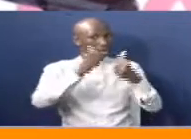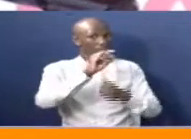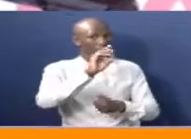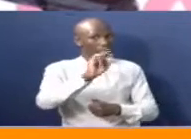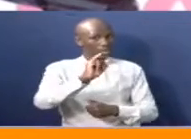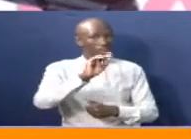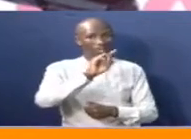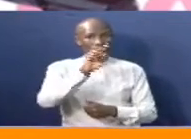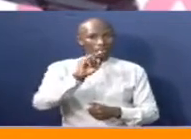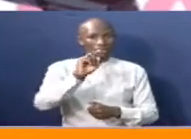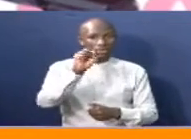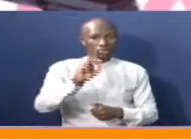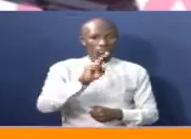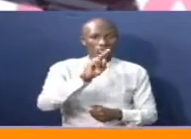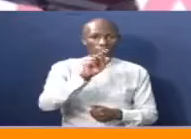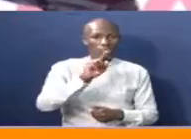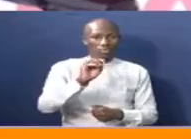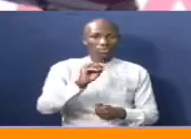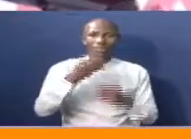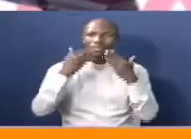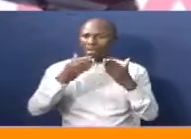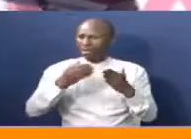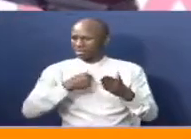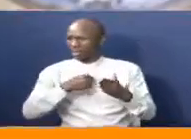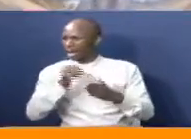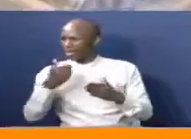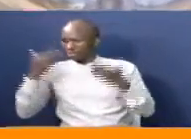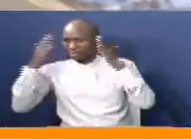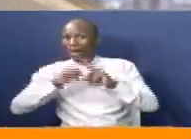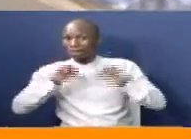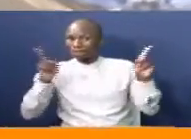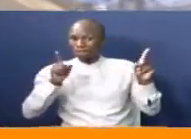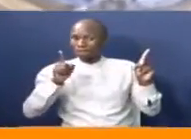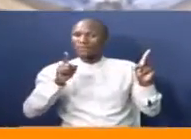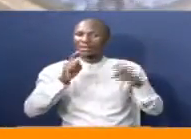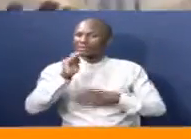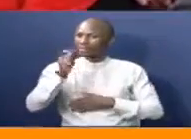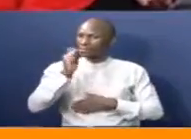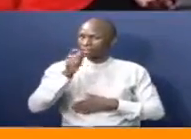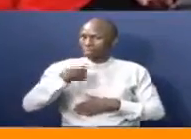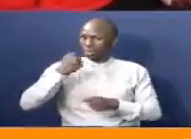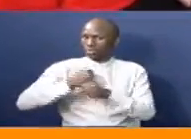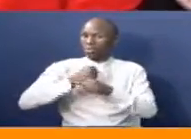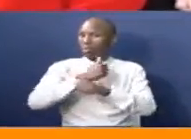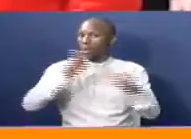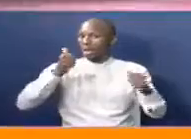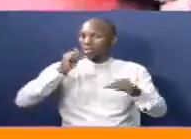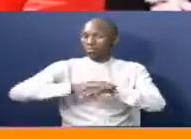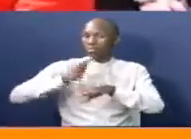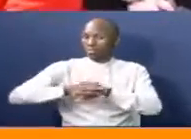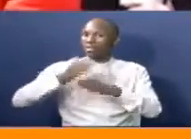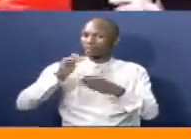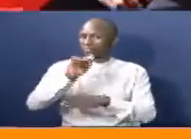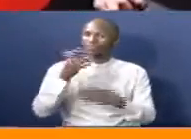Peter, they mentioned me, and they mentioned Kikonyo. I don't know what happened to the rest. But it's testimony that lubricants are doing a good job. So well done,